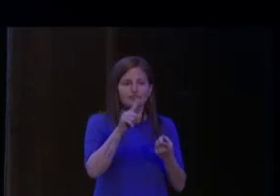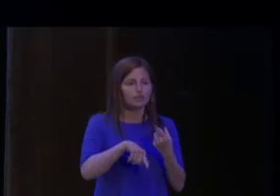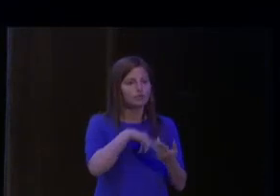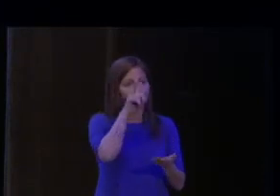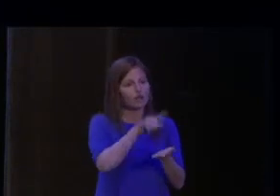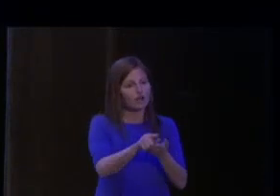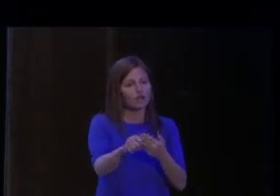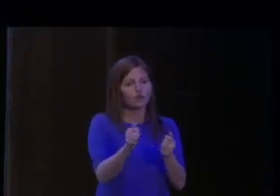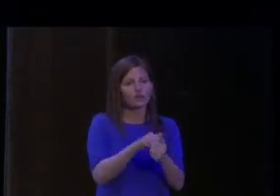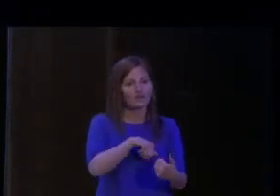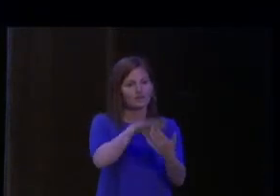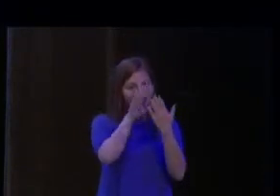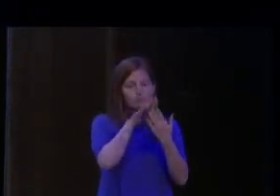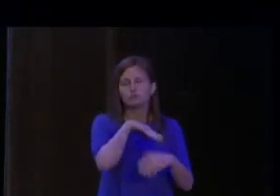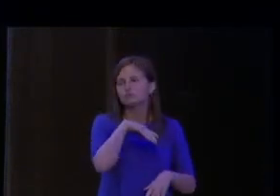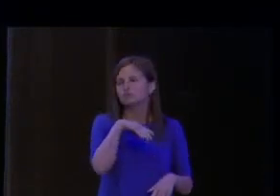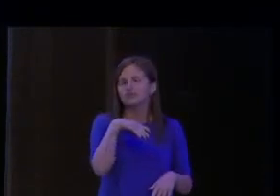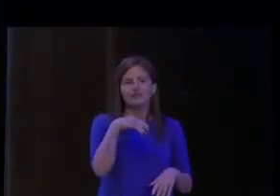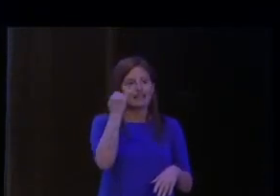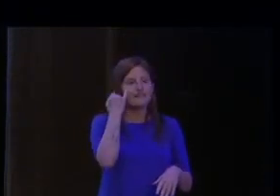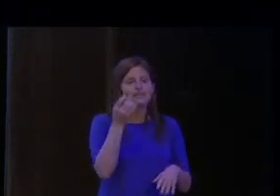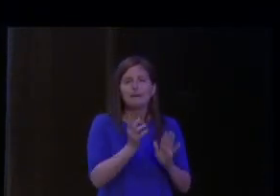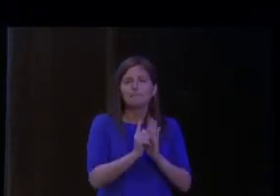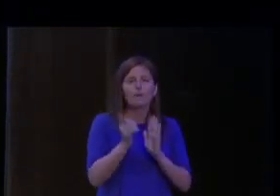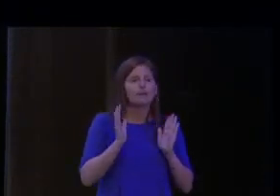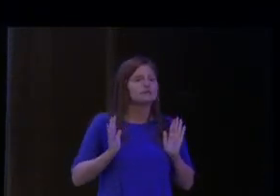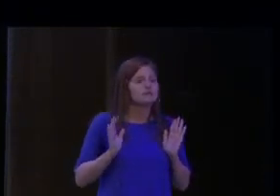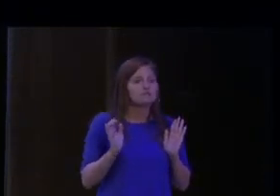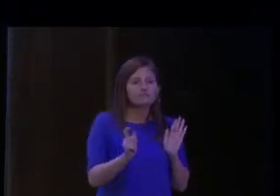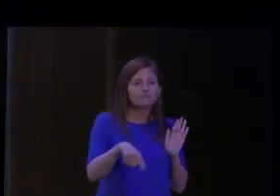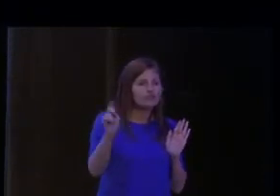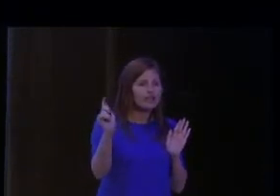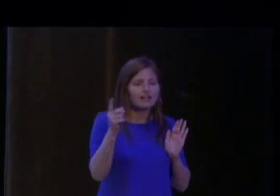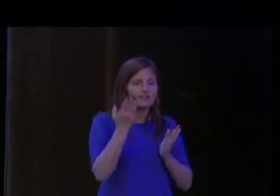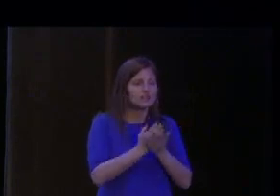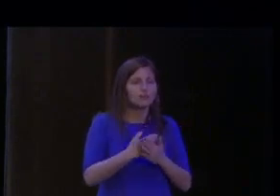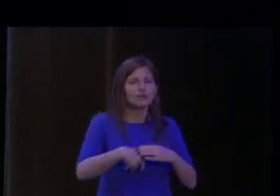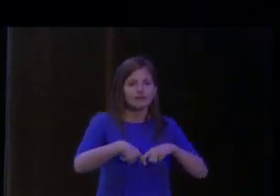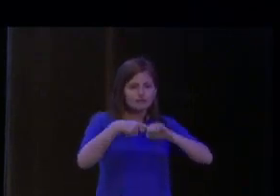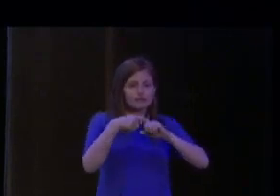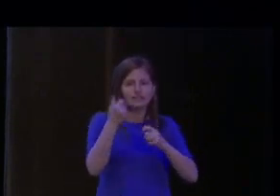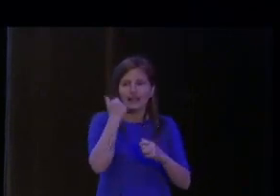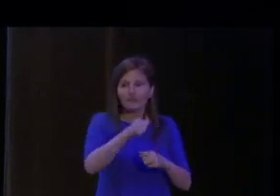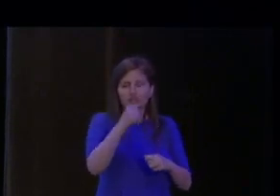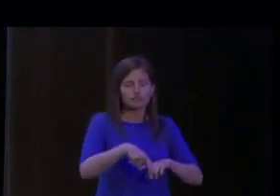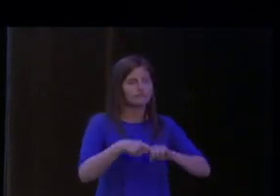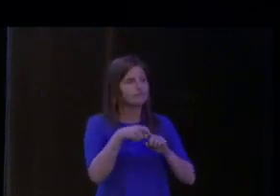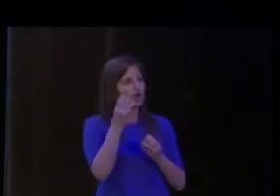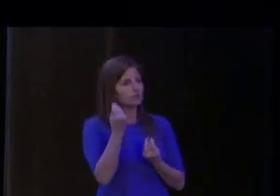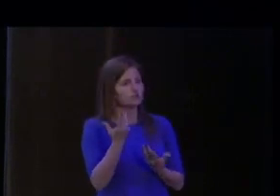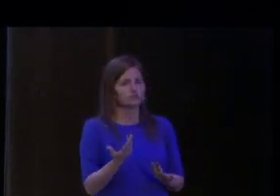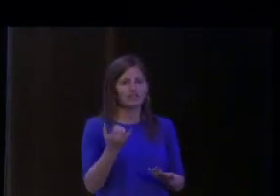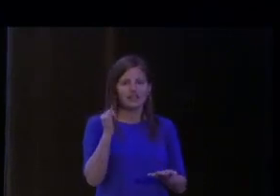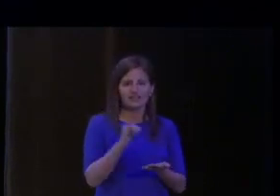love with the encounter. Even if it's just a moment of stopping every day